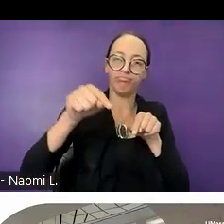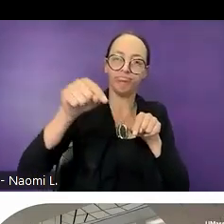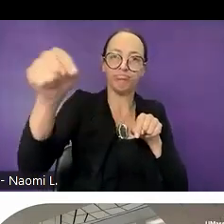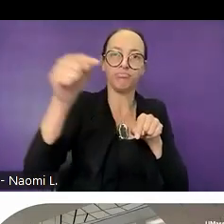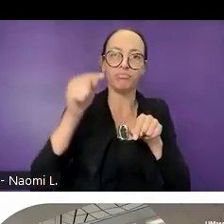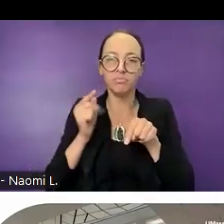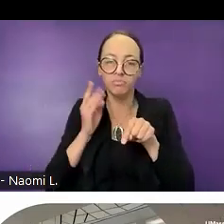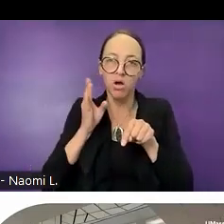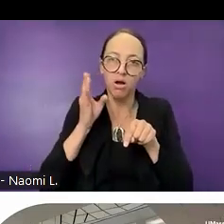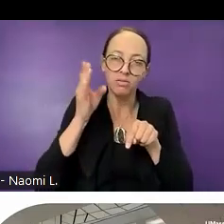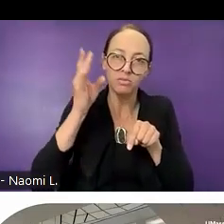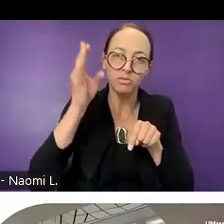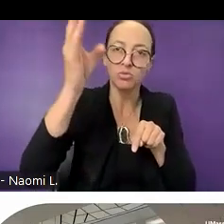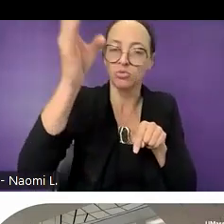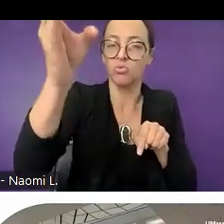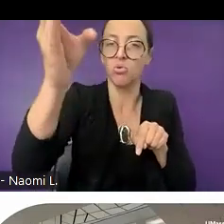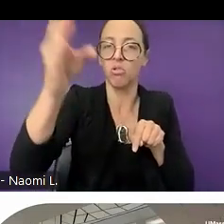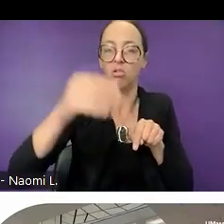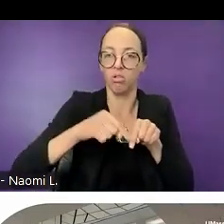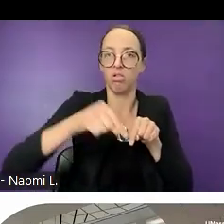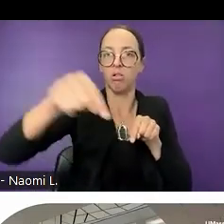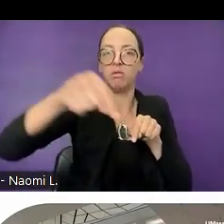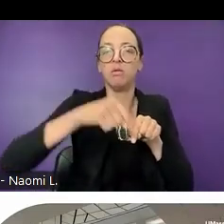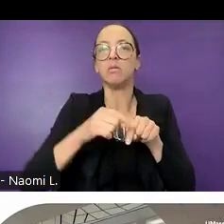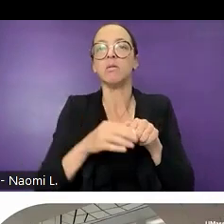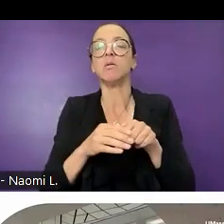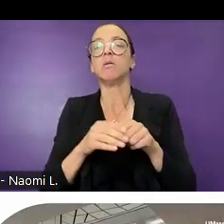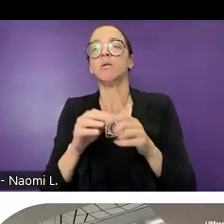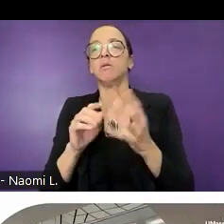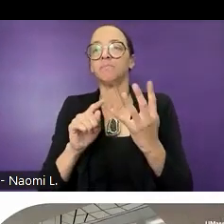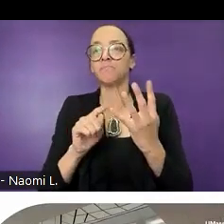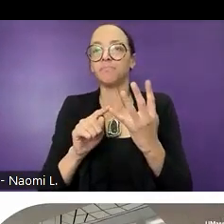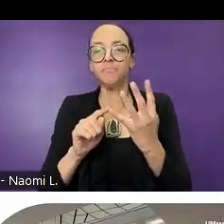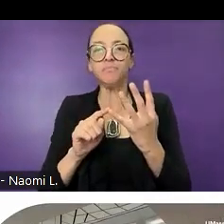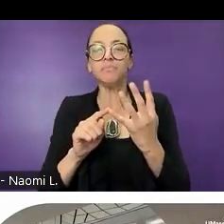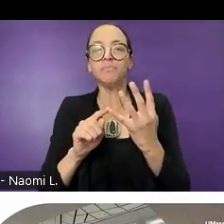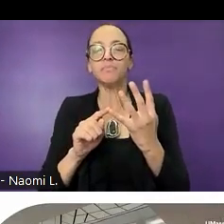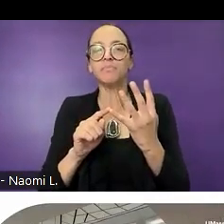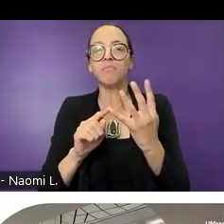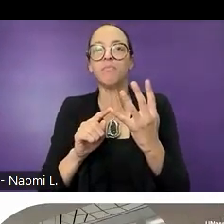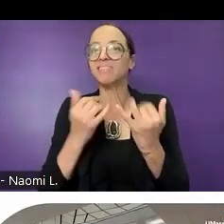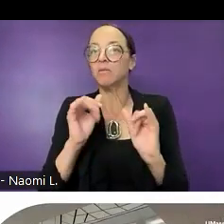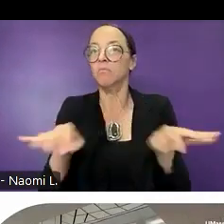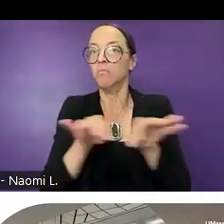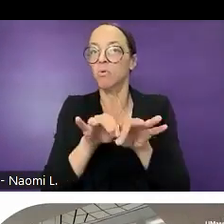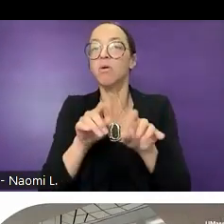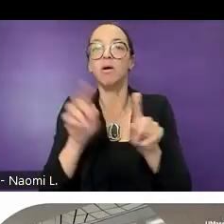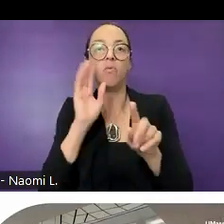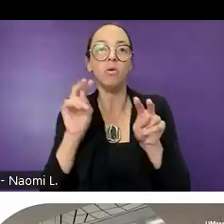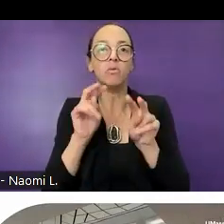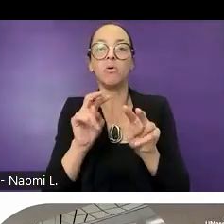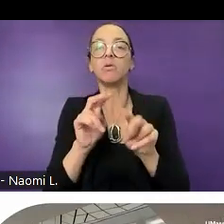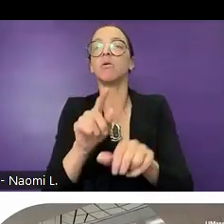of course, we're going to be identifying some of their unique needs, their risks of needing long-term services and supports, their availability